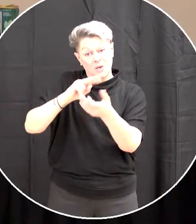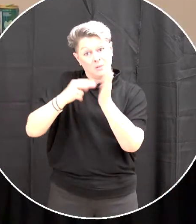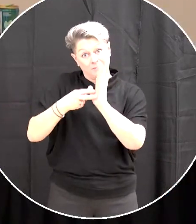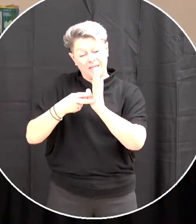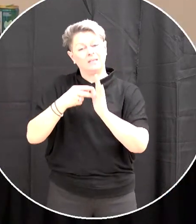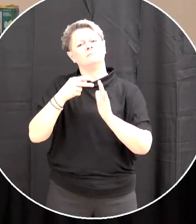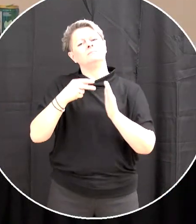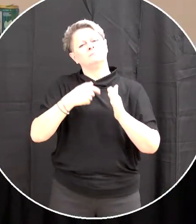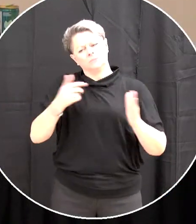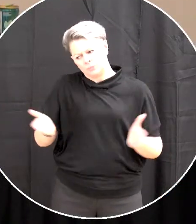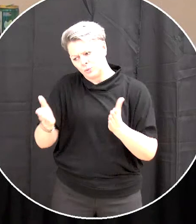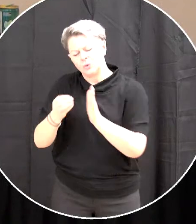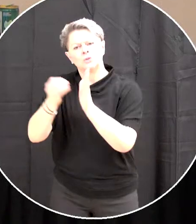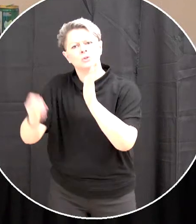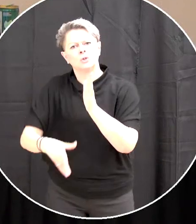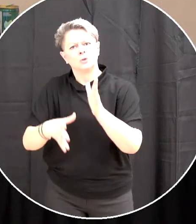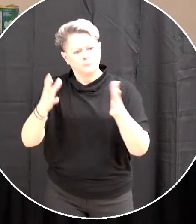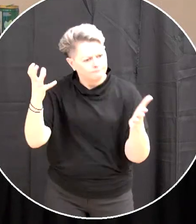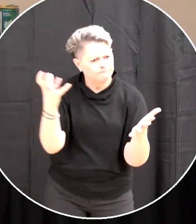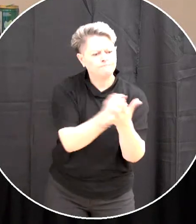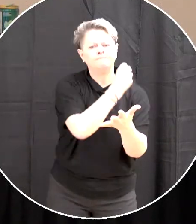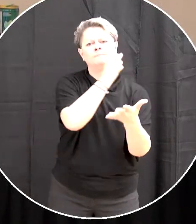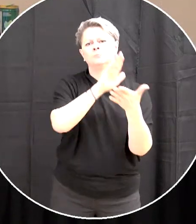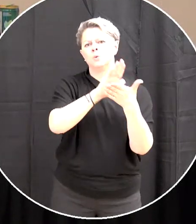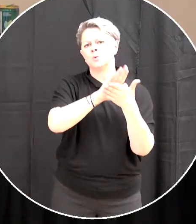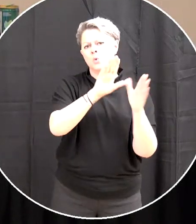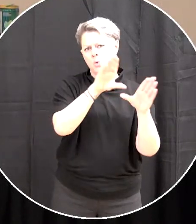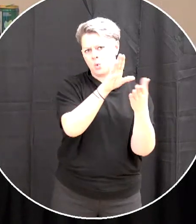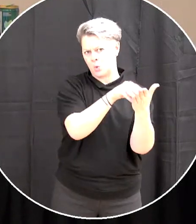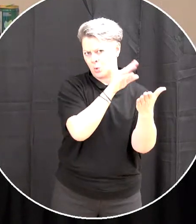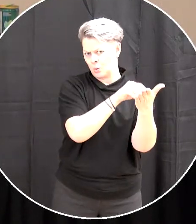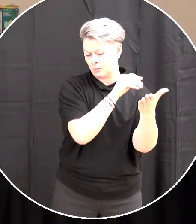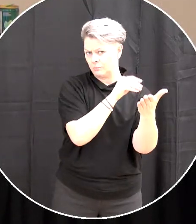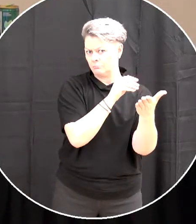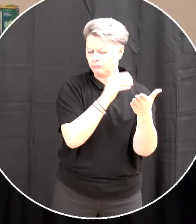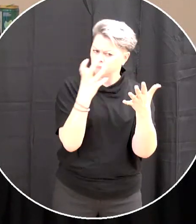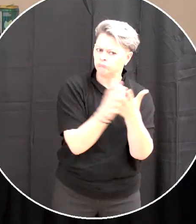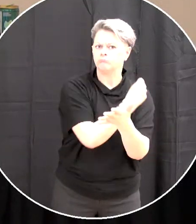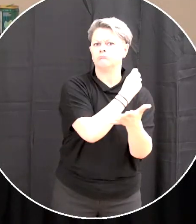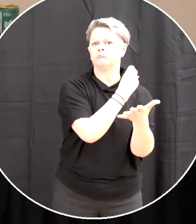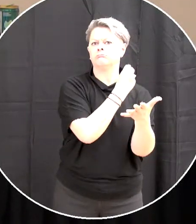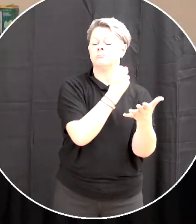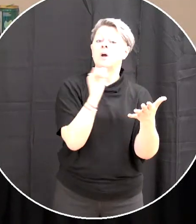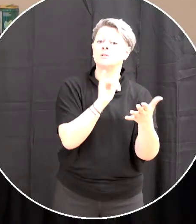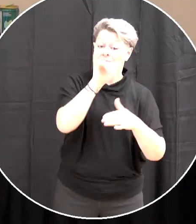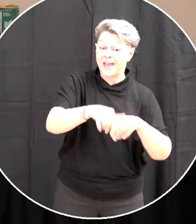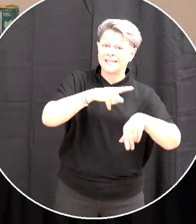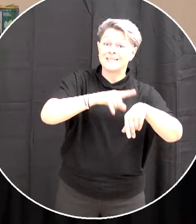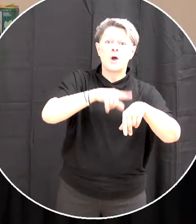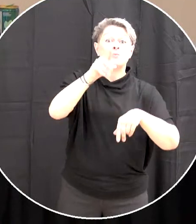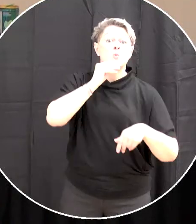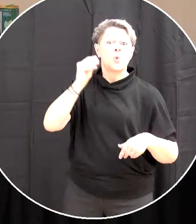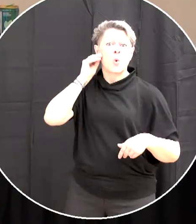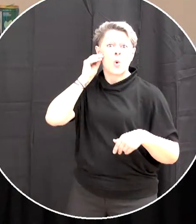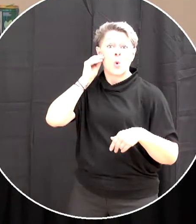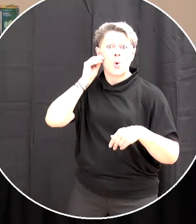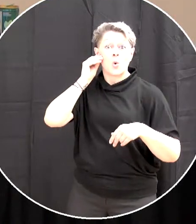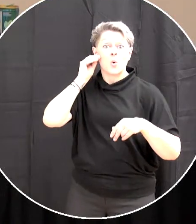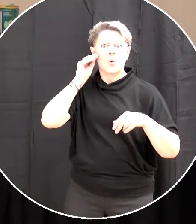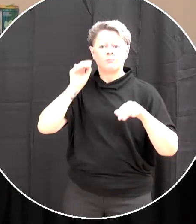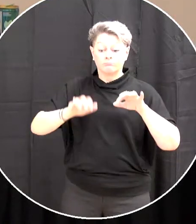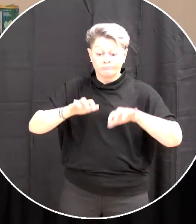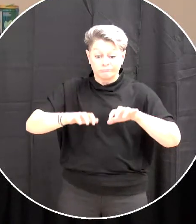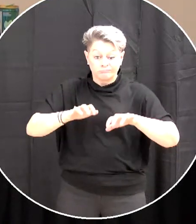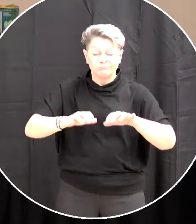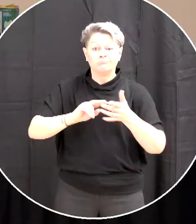learning opportunity and to also take advantage of the time when you're at home asynchronously.